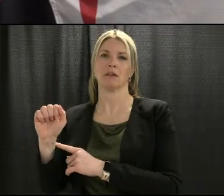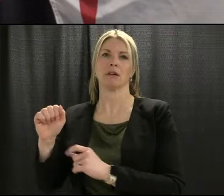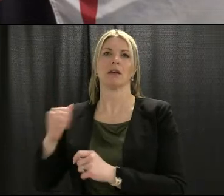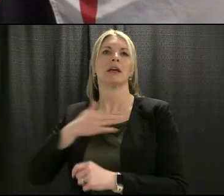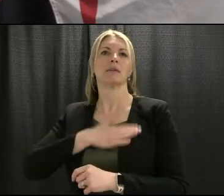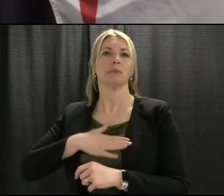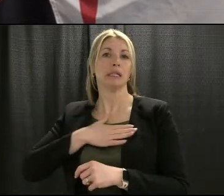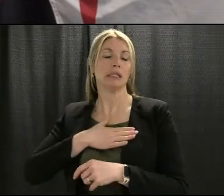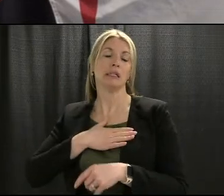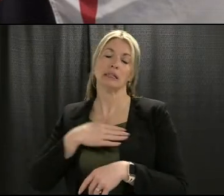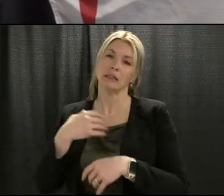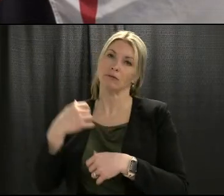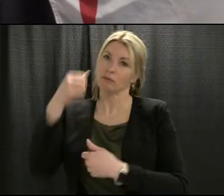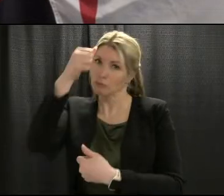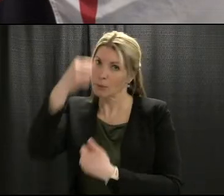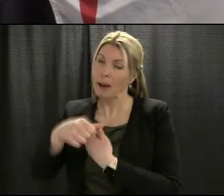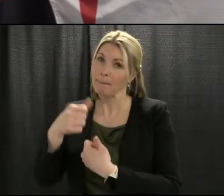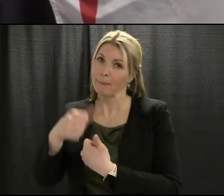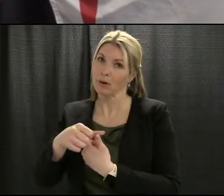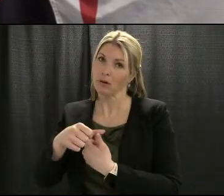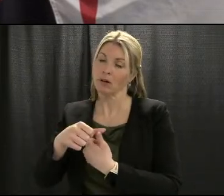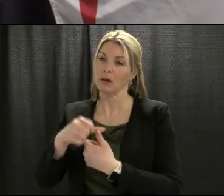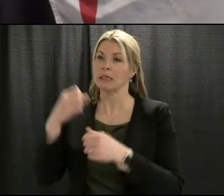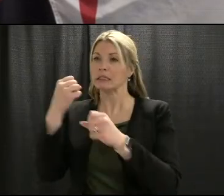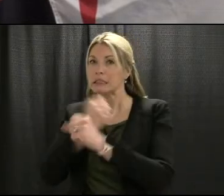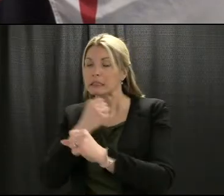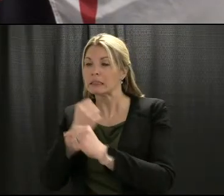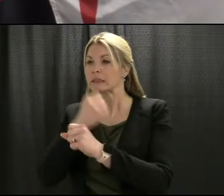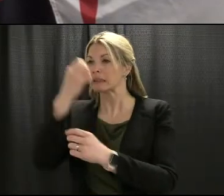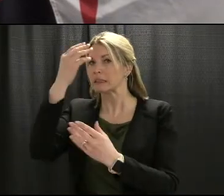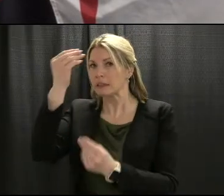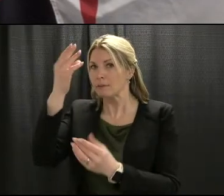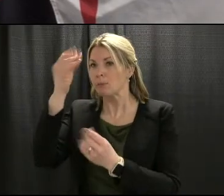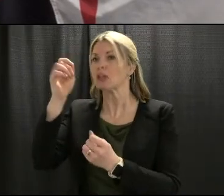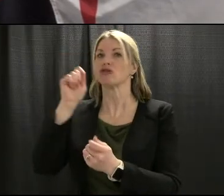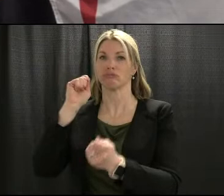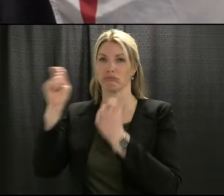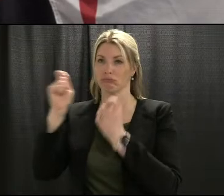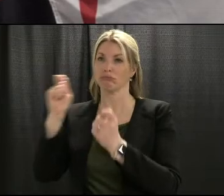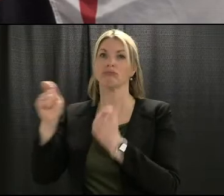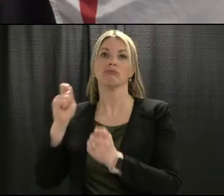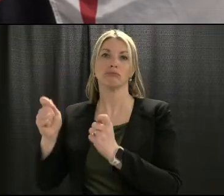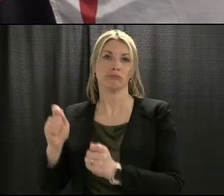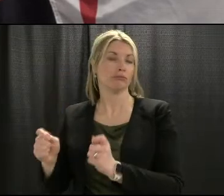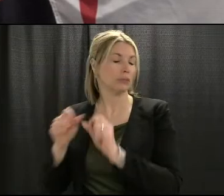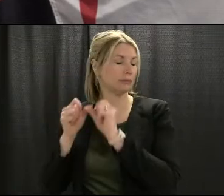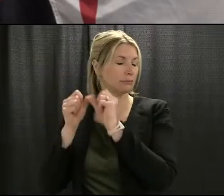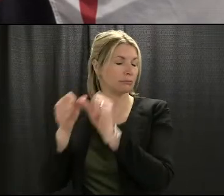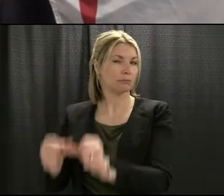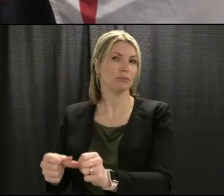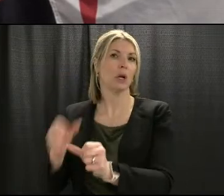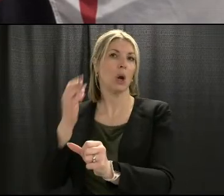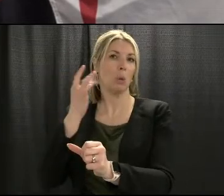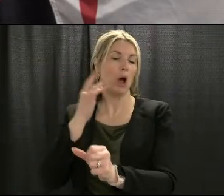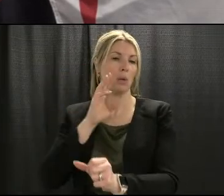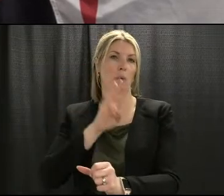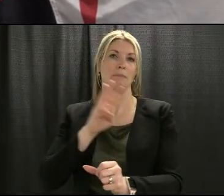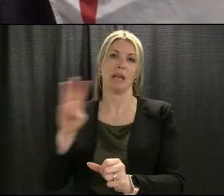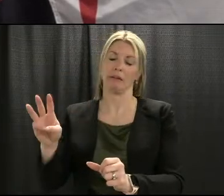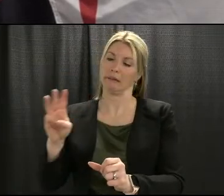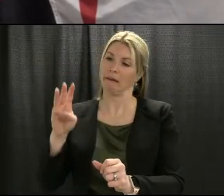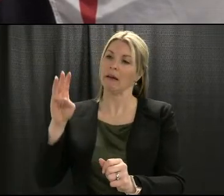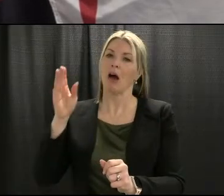that these numbers will change and evolve over time, as the Healthcare Action website will be updated